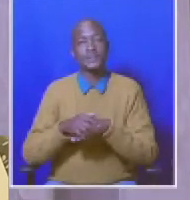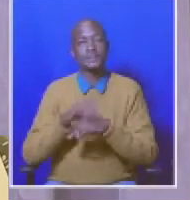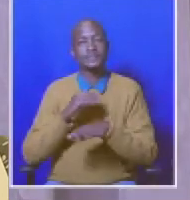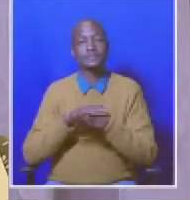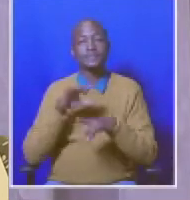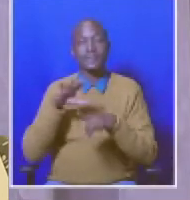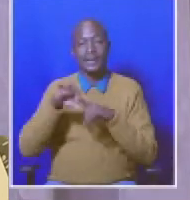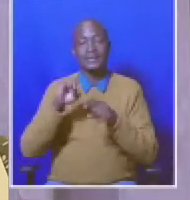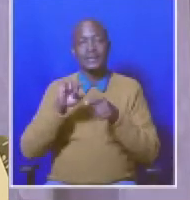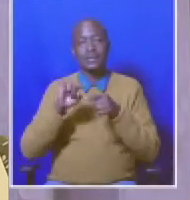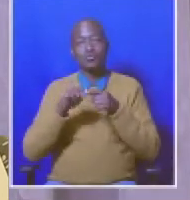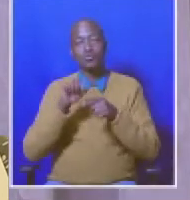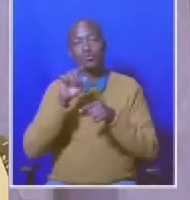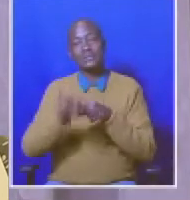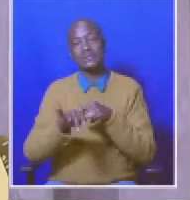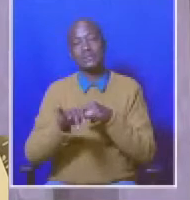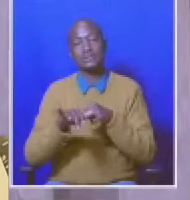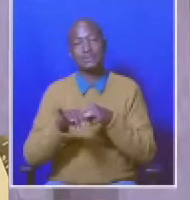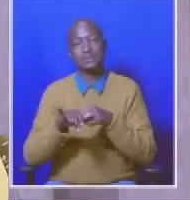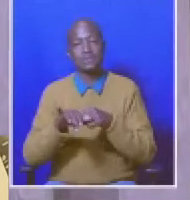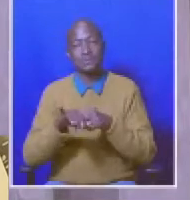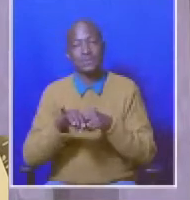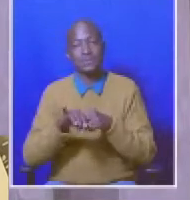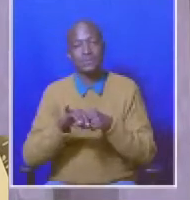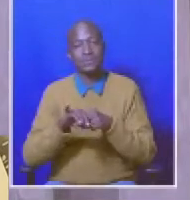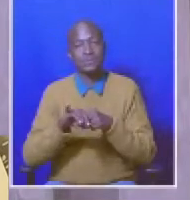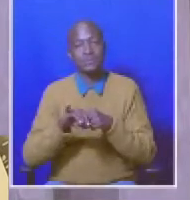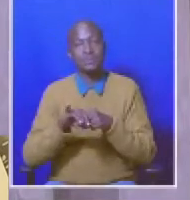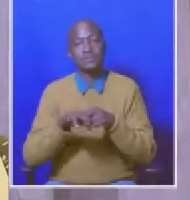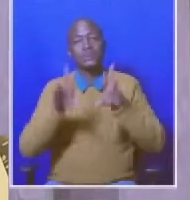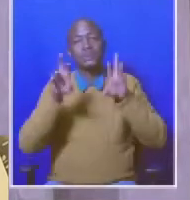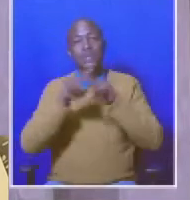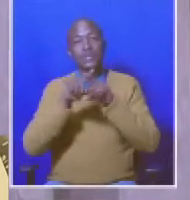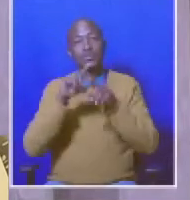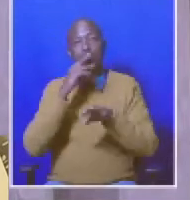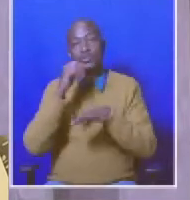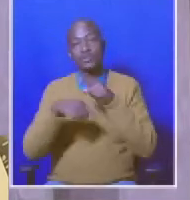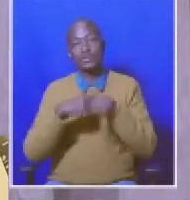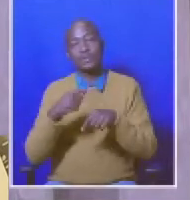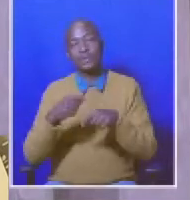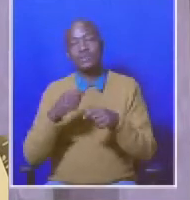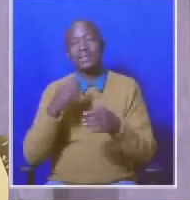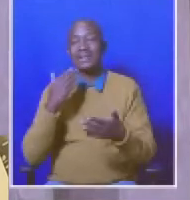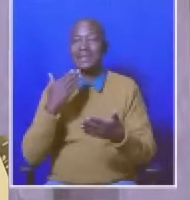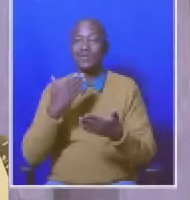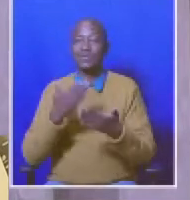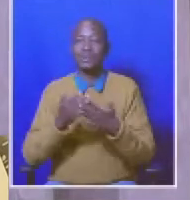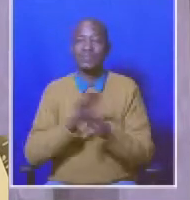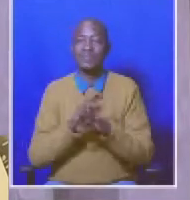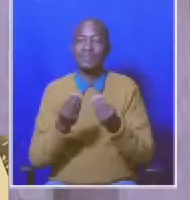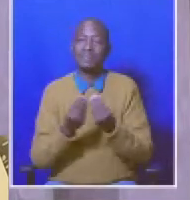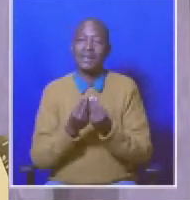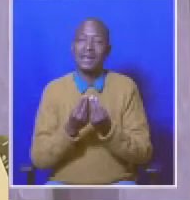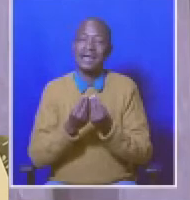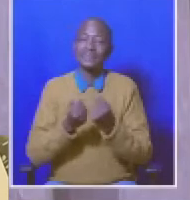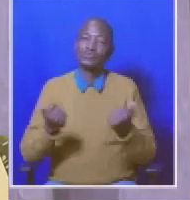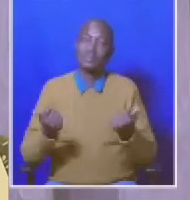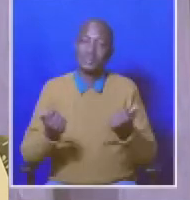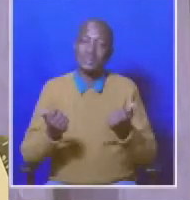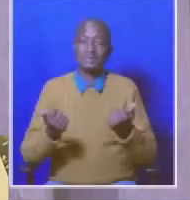take note of the fact that the issue you raised could have been addressed